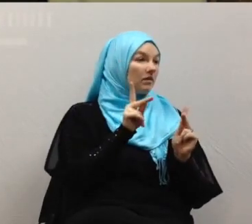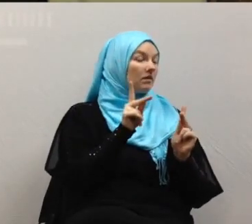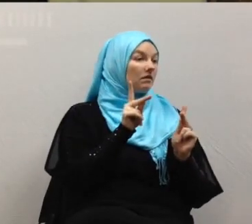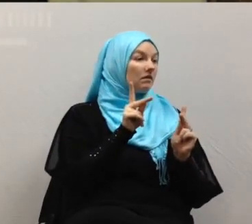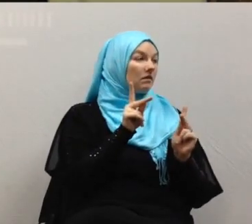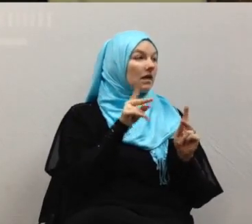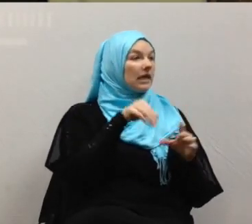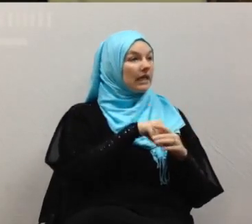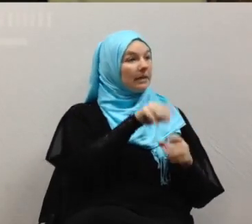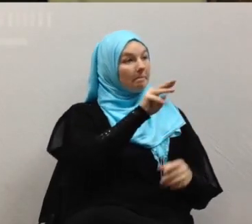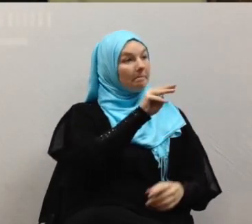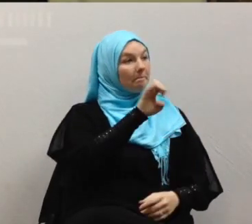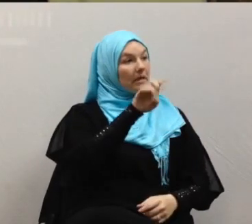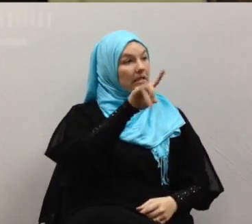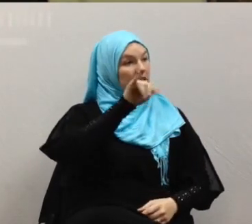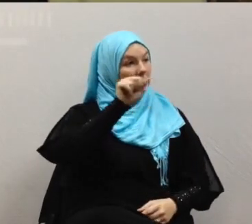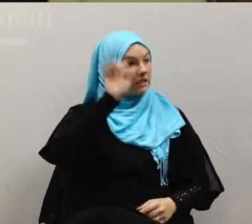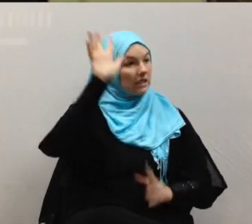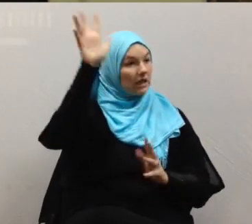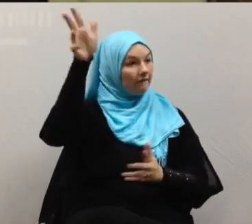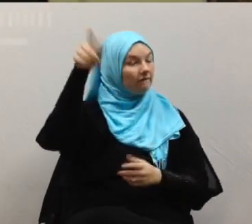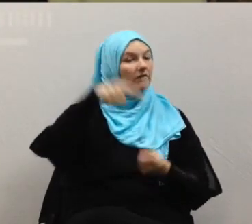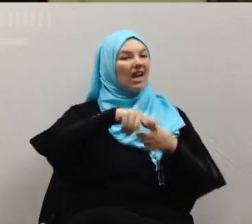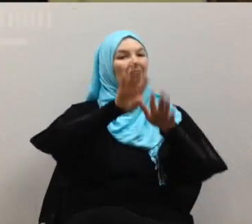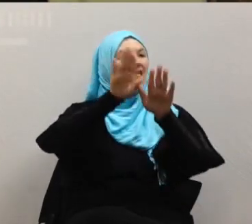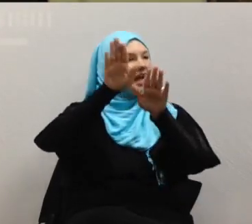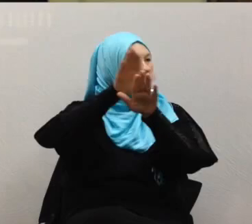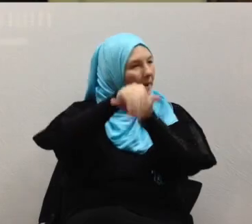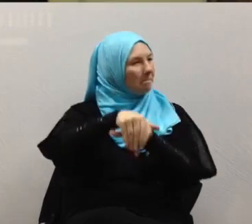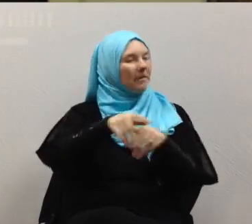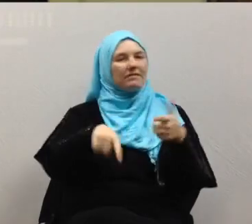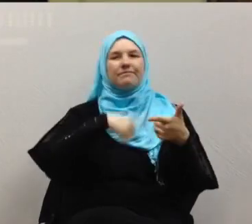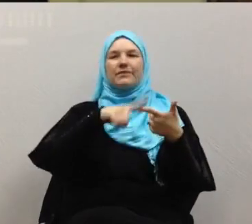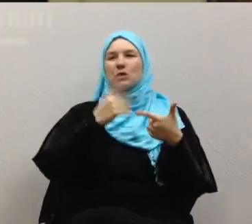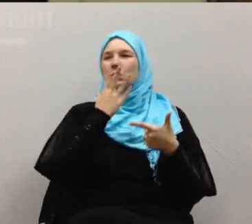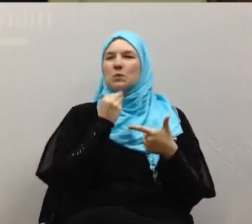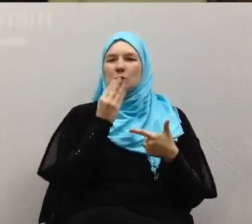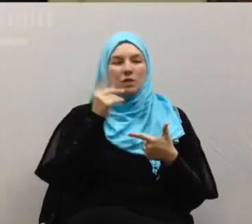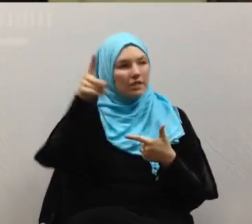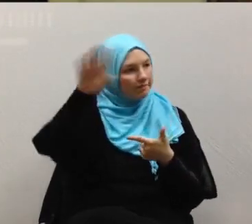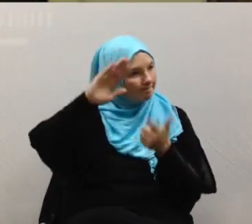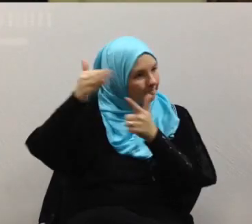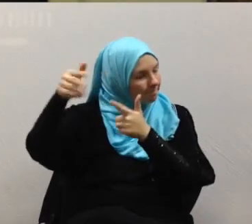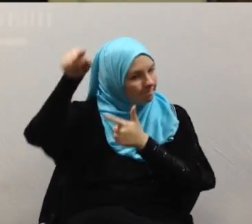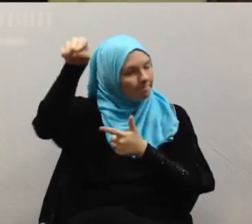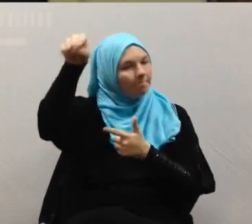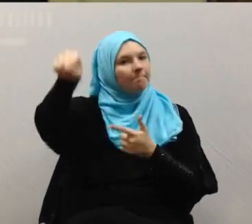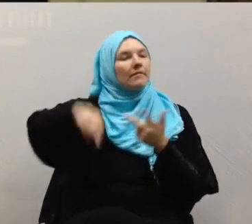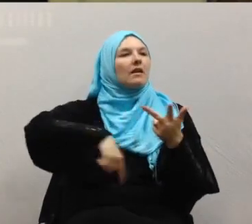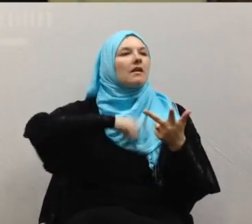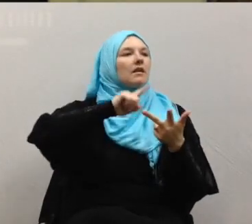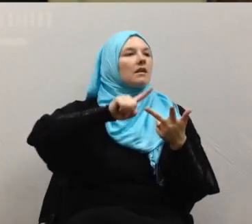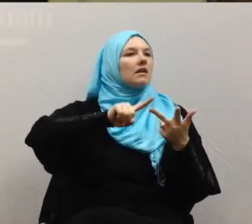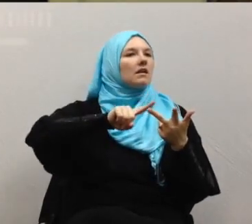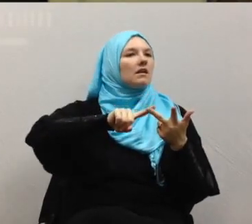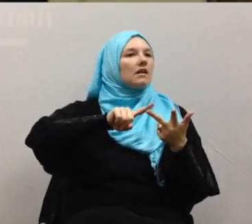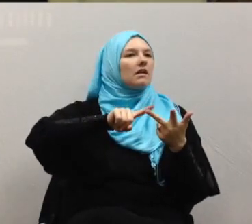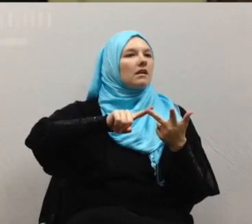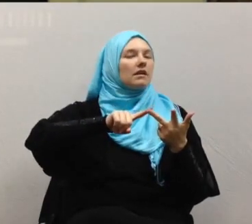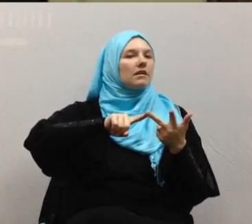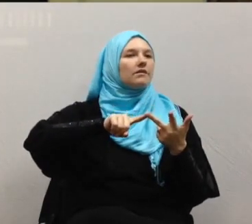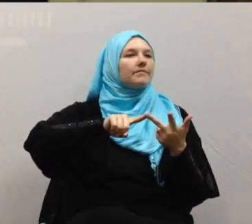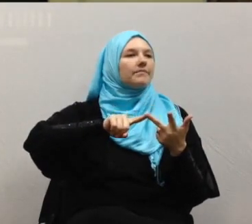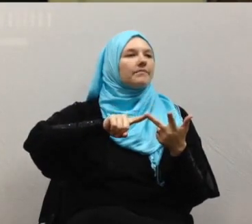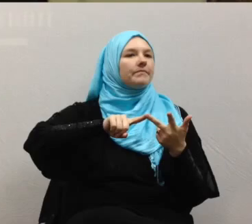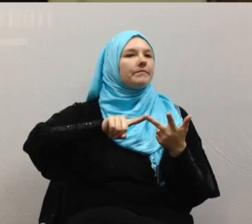Medina hypocrites and the Jewish community hoping and insisting that he